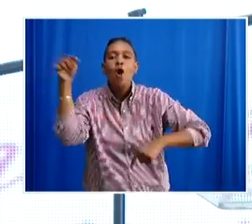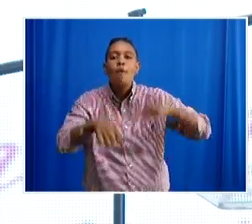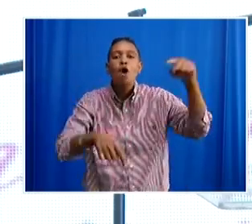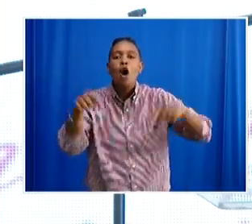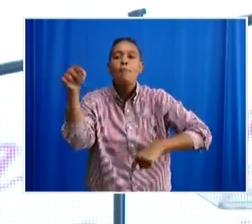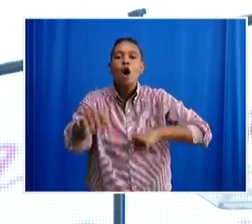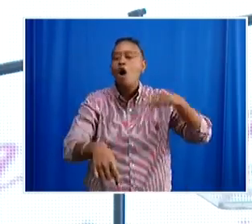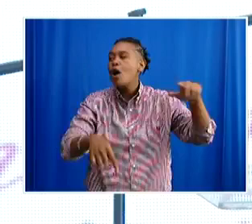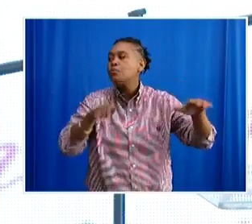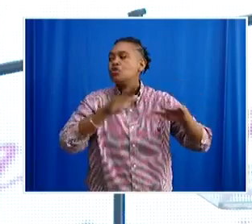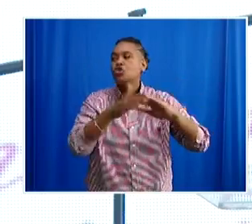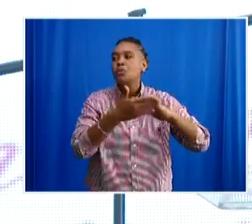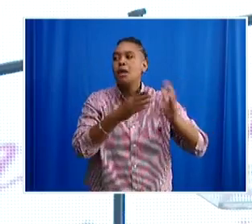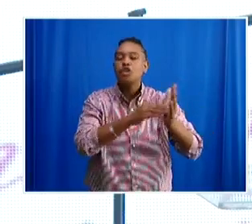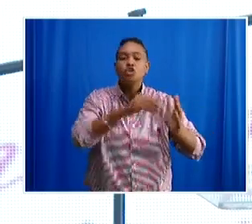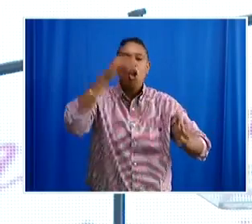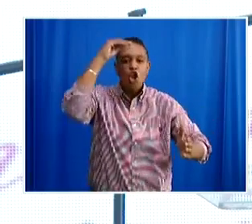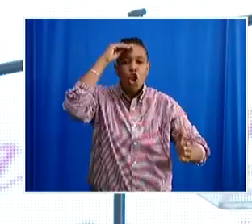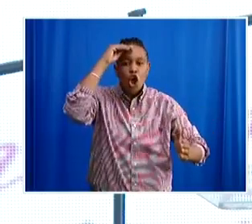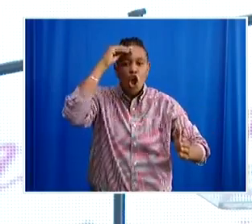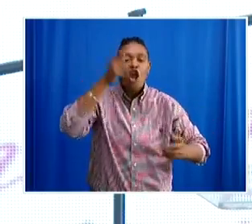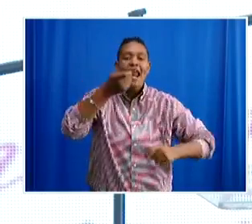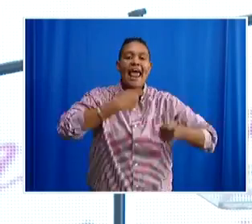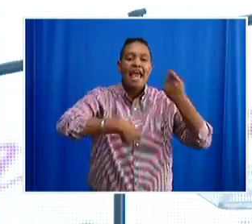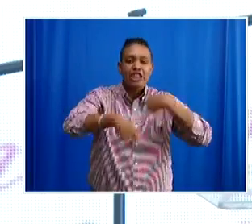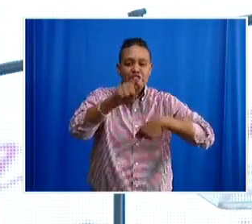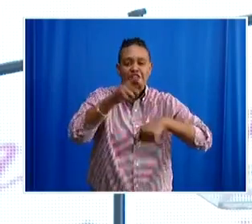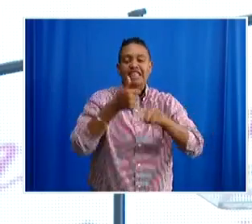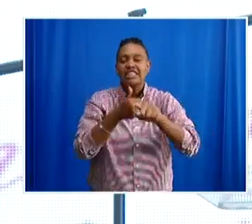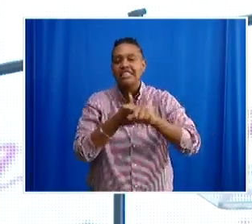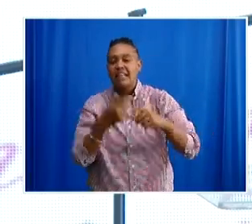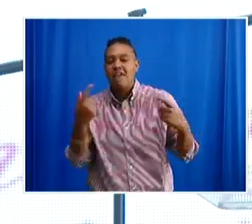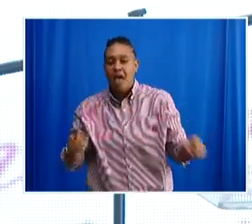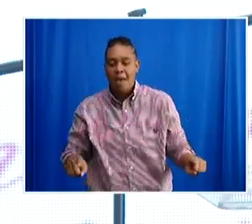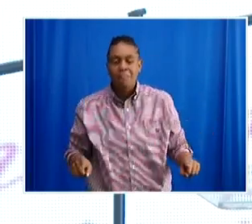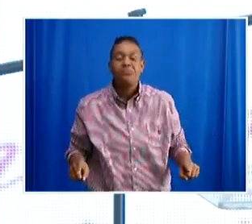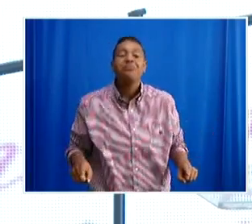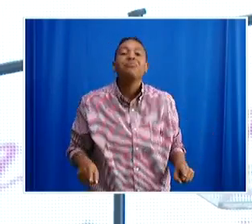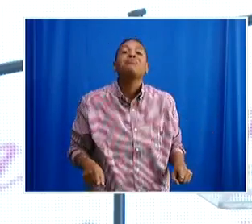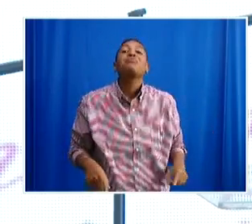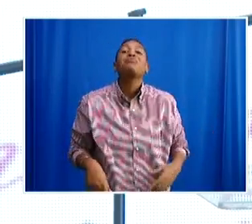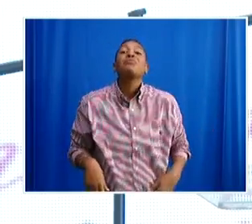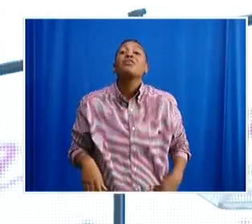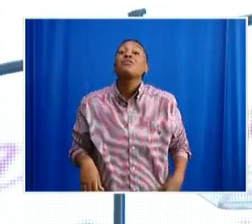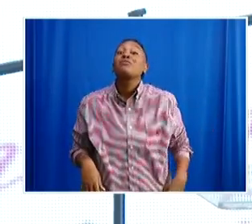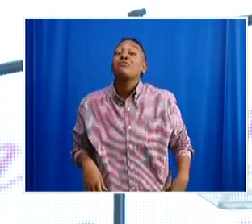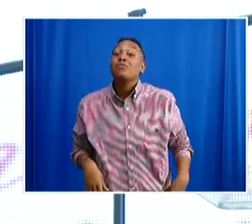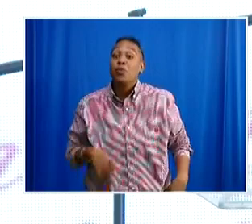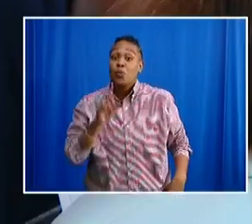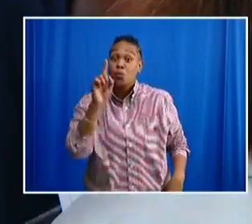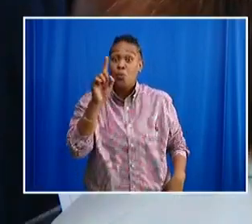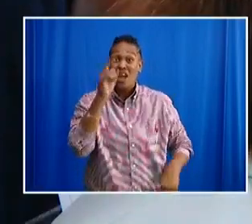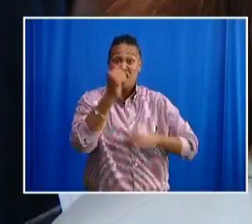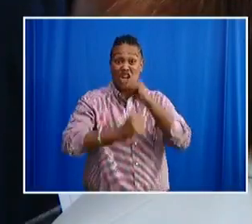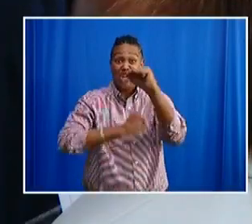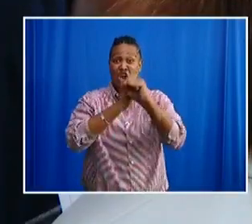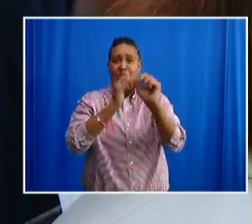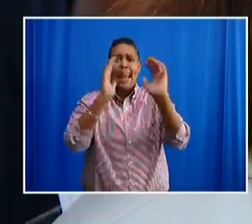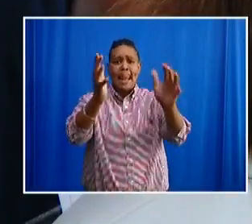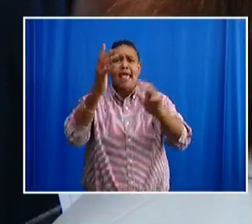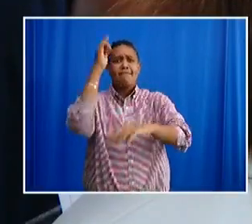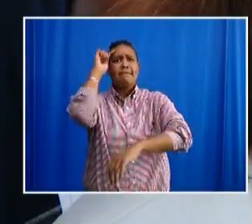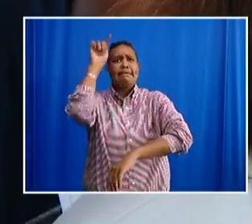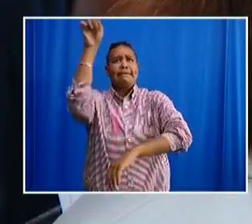learn, exchange, and enjoy. With 1 year ahead of us for this